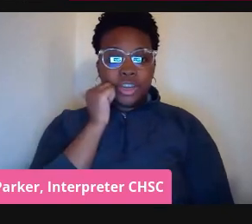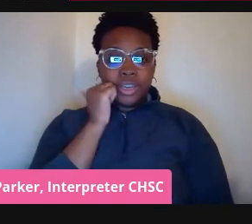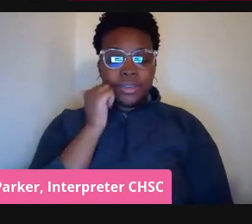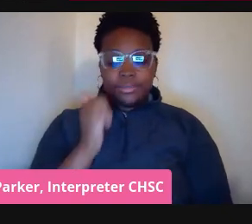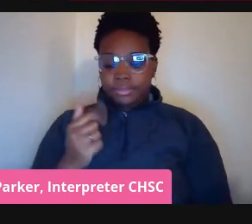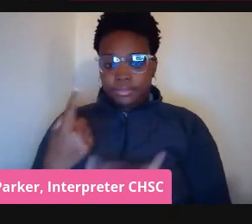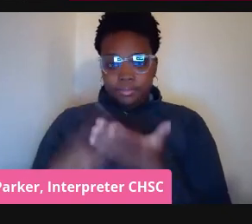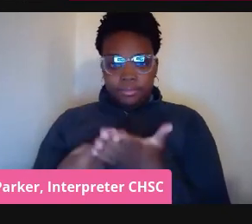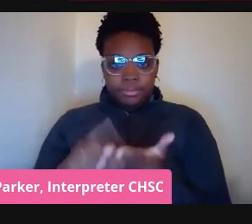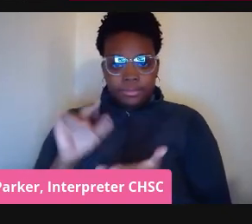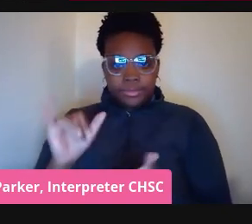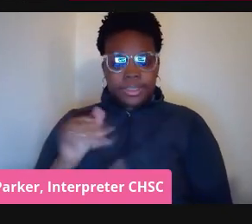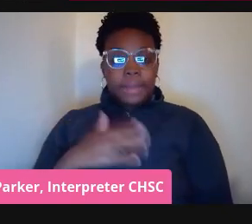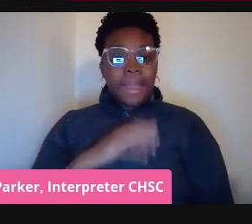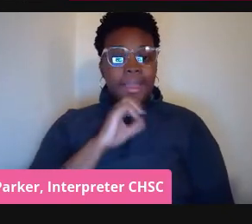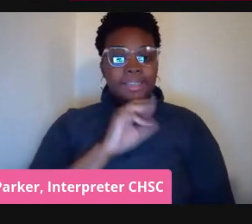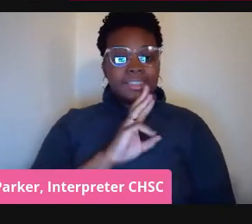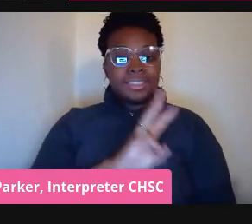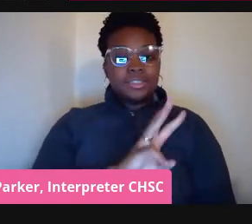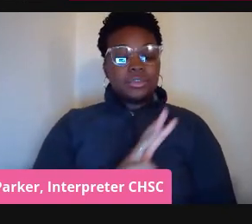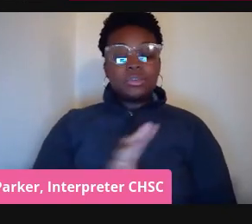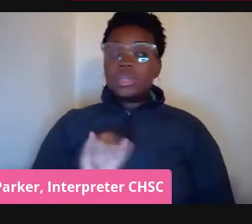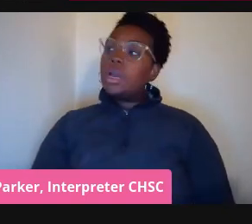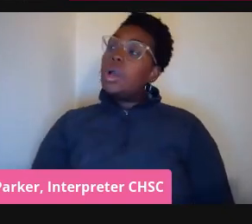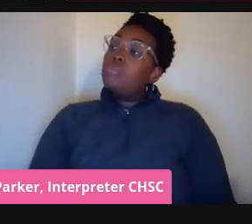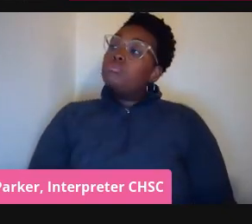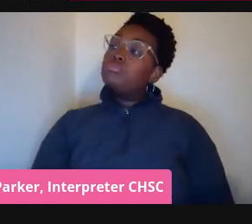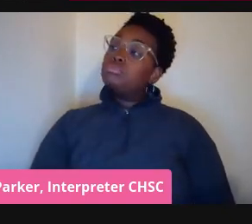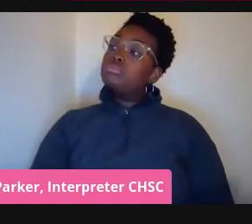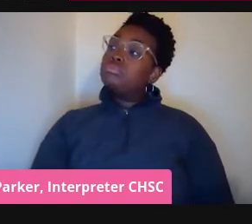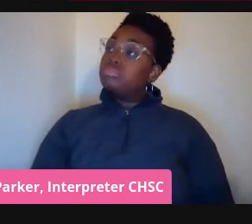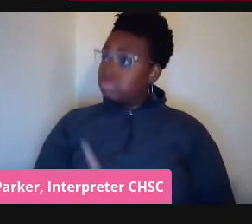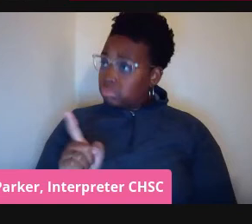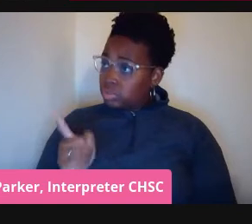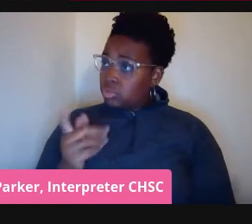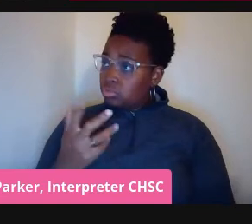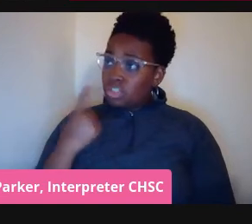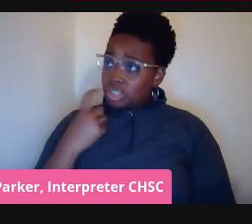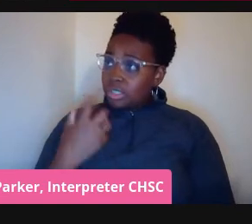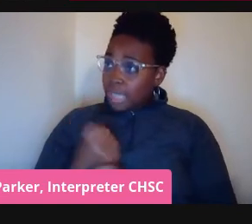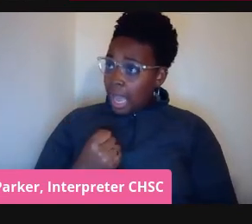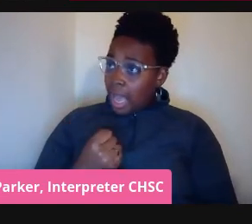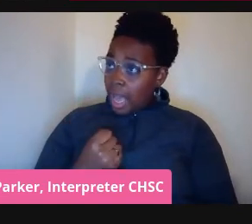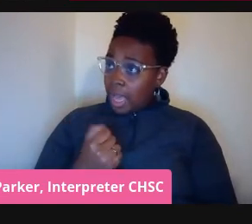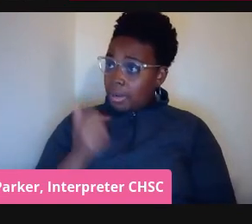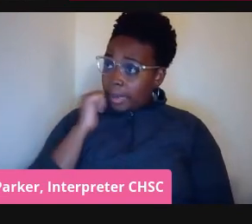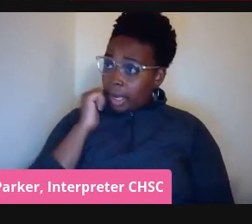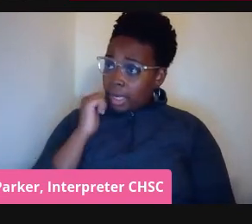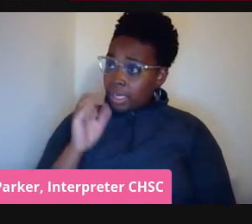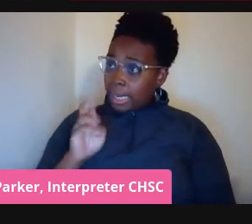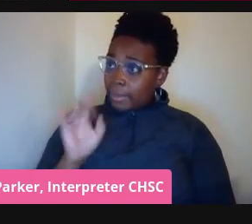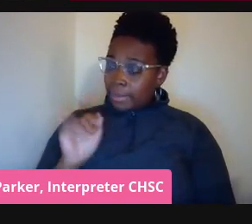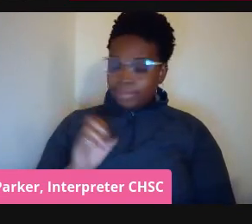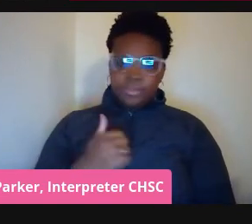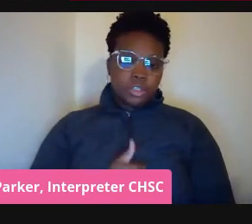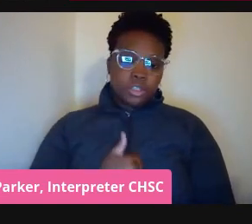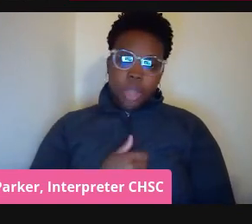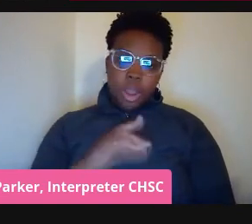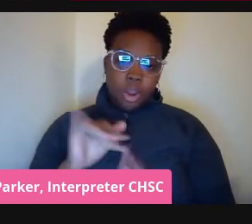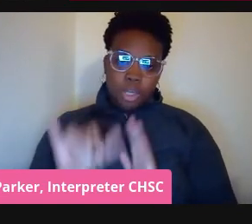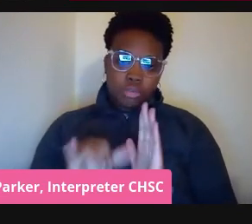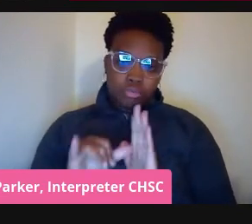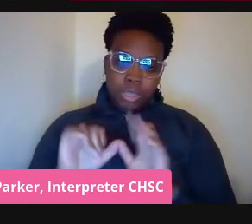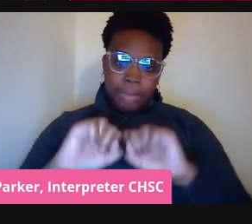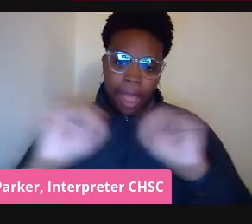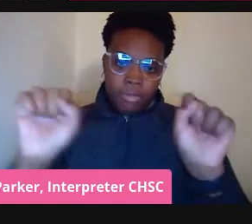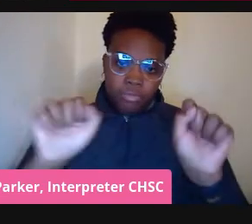and my 6-year-old is like, oh, did Edie just get her period? Sorry, Edie. I'm just outing you on YouTube. But like,